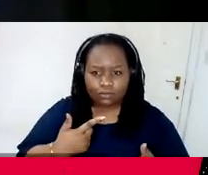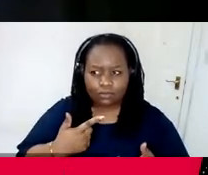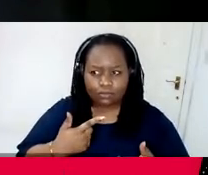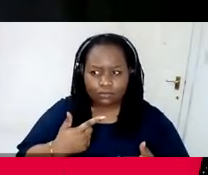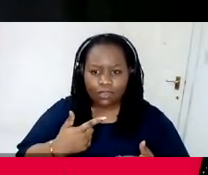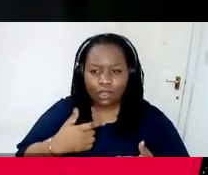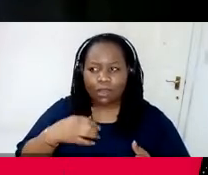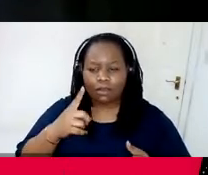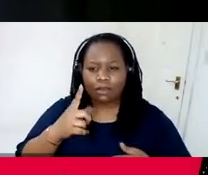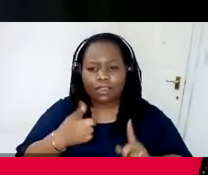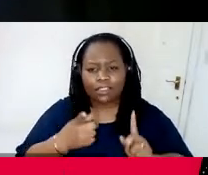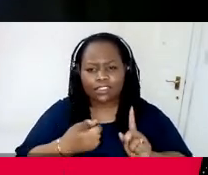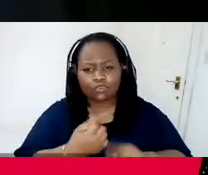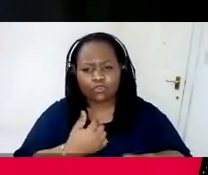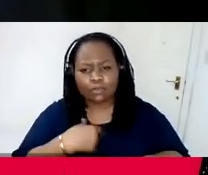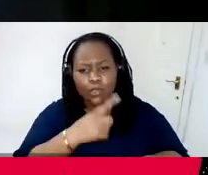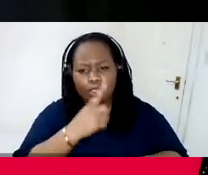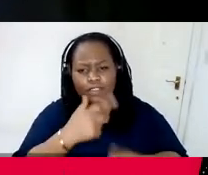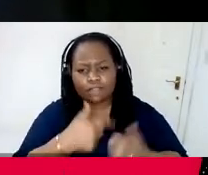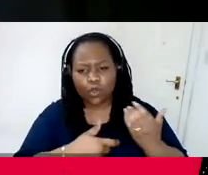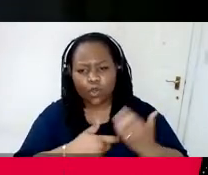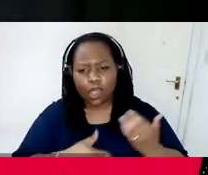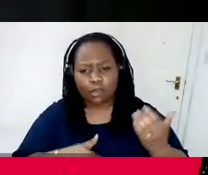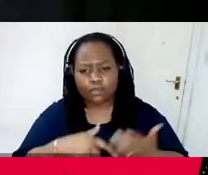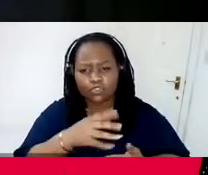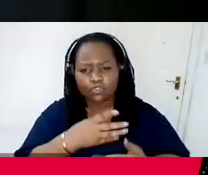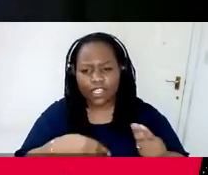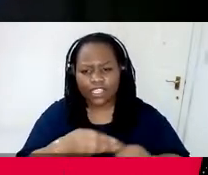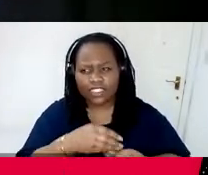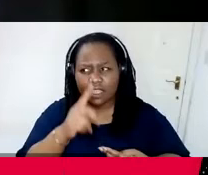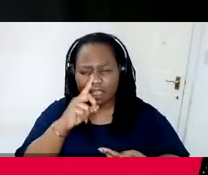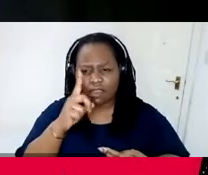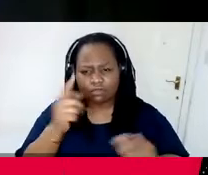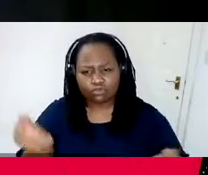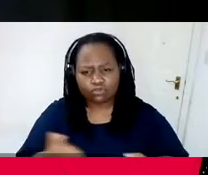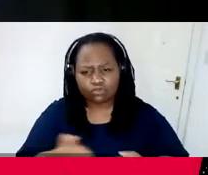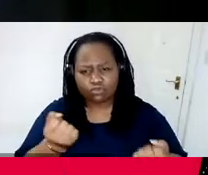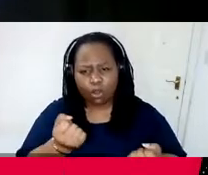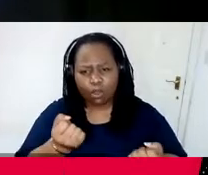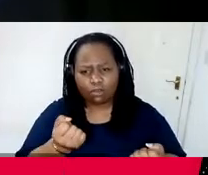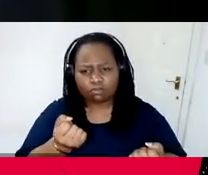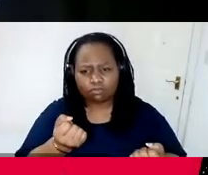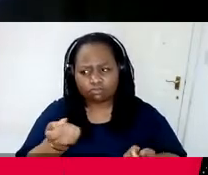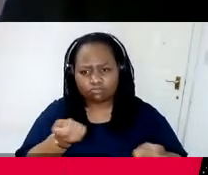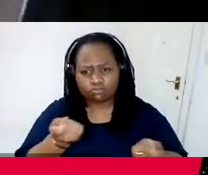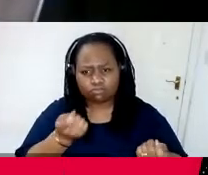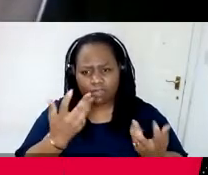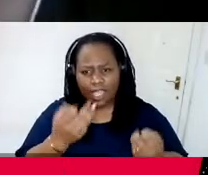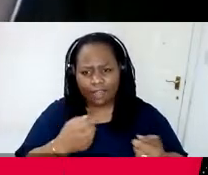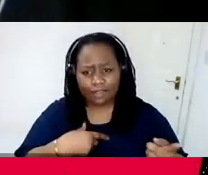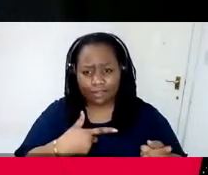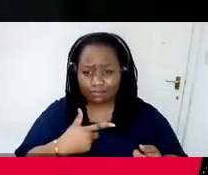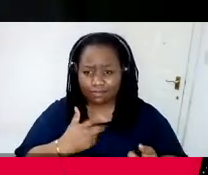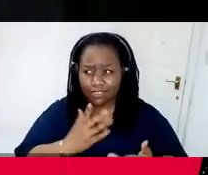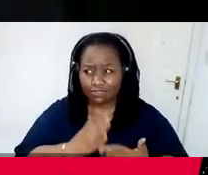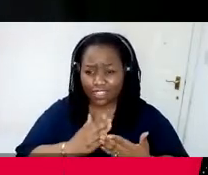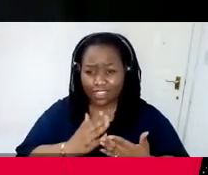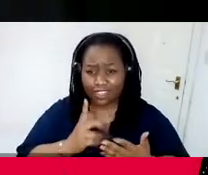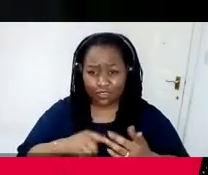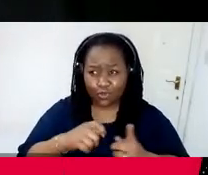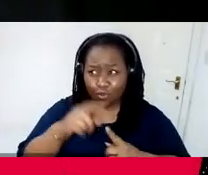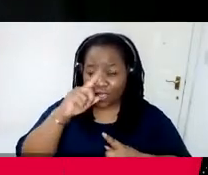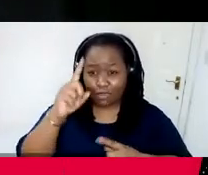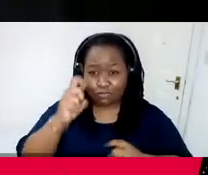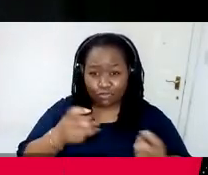a responsible arms trade and one with rigorous and robust controls. Even though the UK provides arms to more